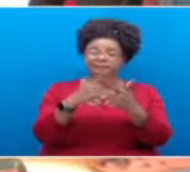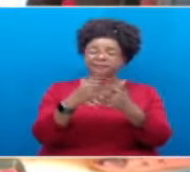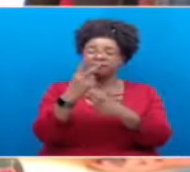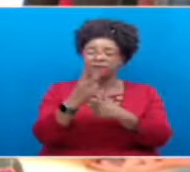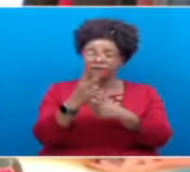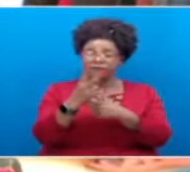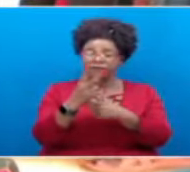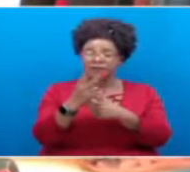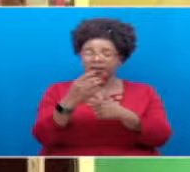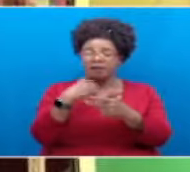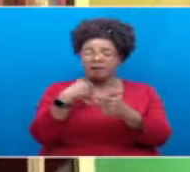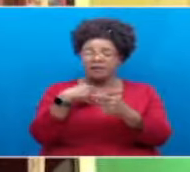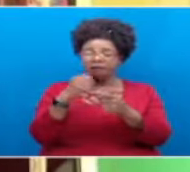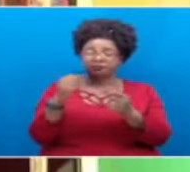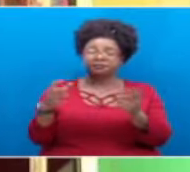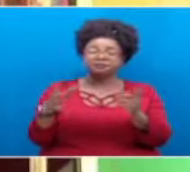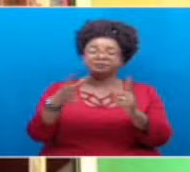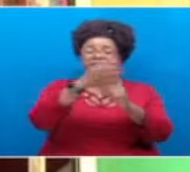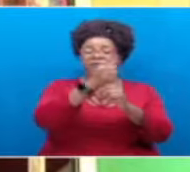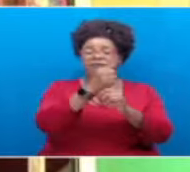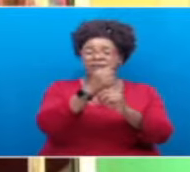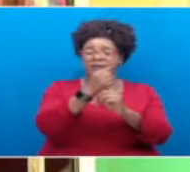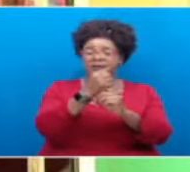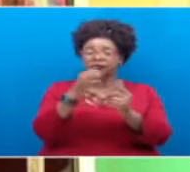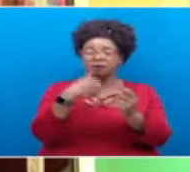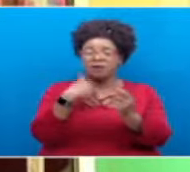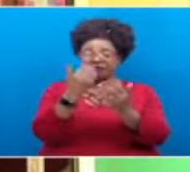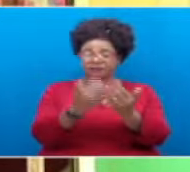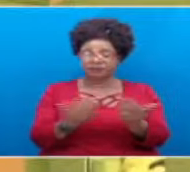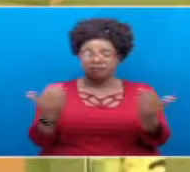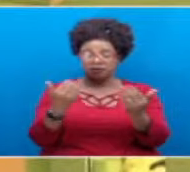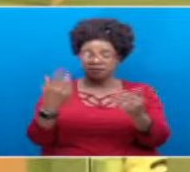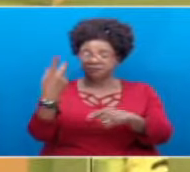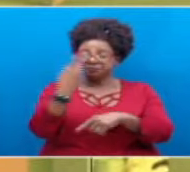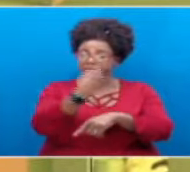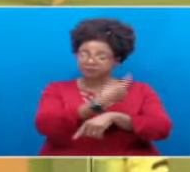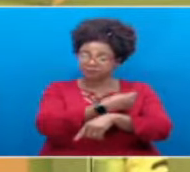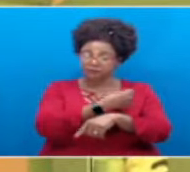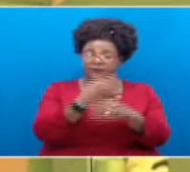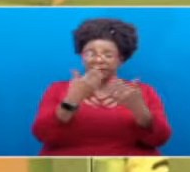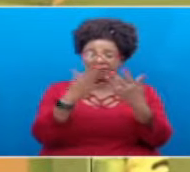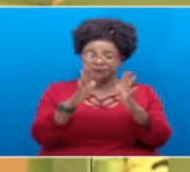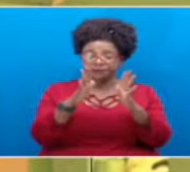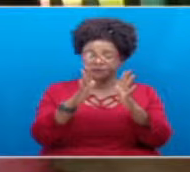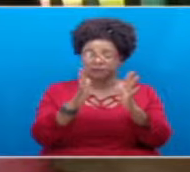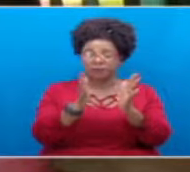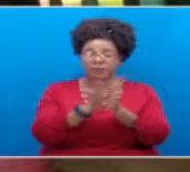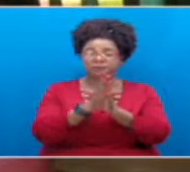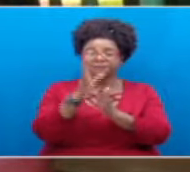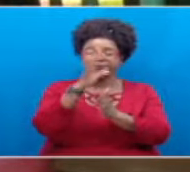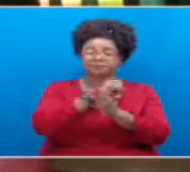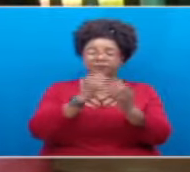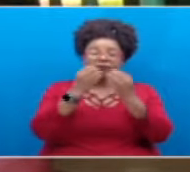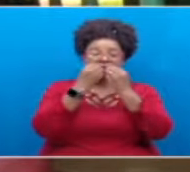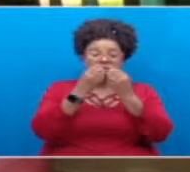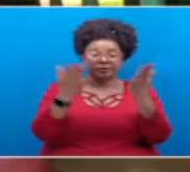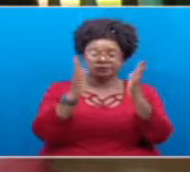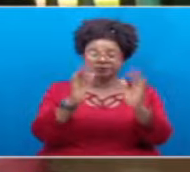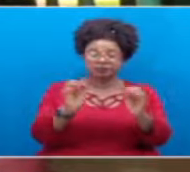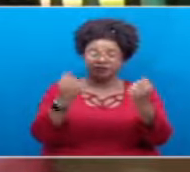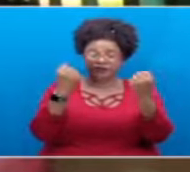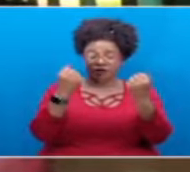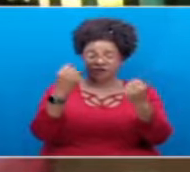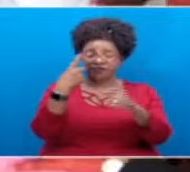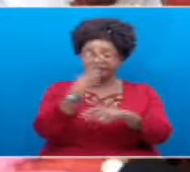winning the hearts of parents to have their children receive the malaria vaccine amidst misinformation over the safety of the